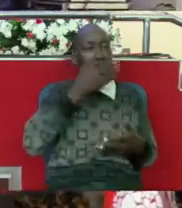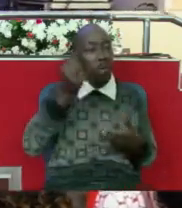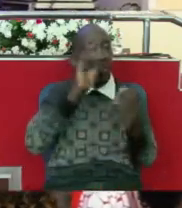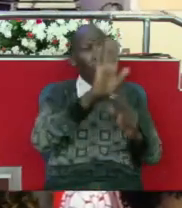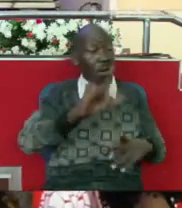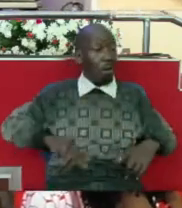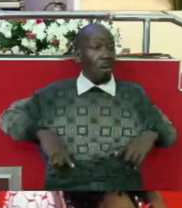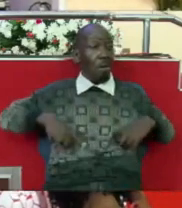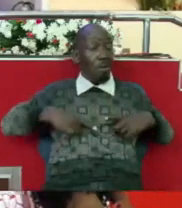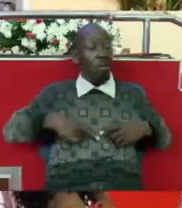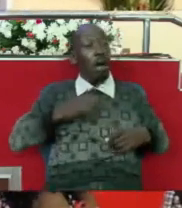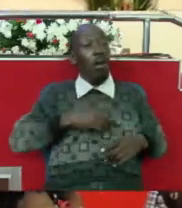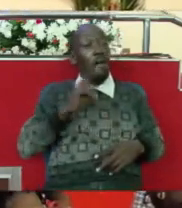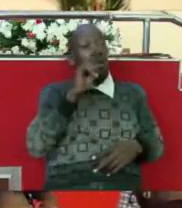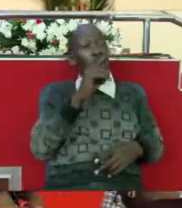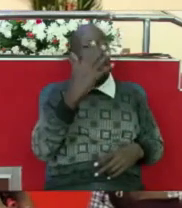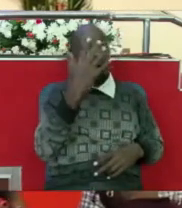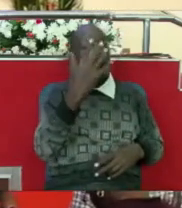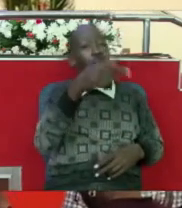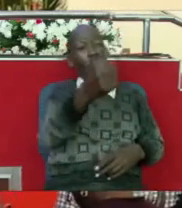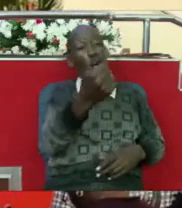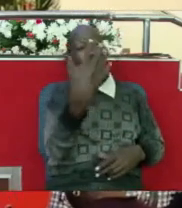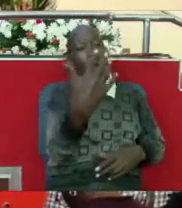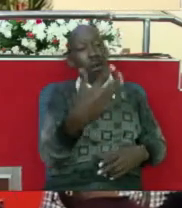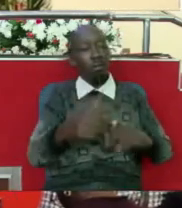life, I want you to lift up the other hand.